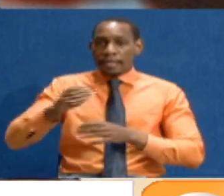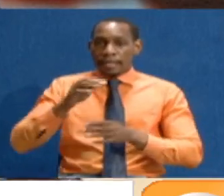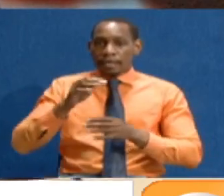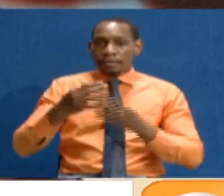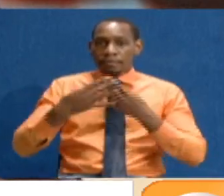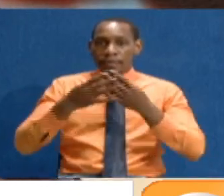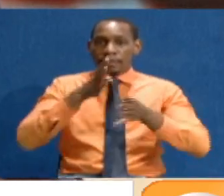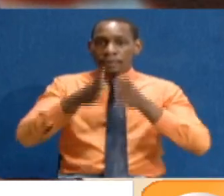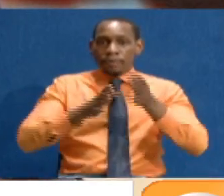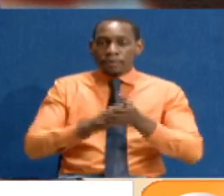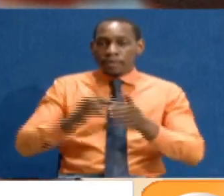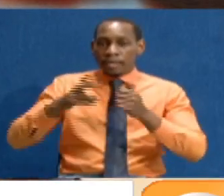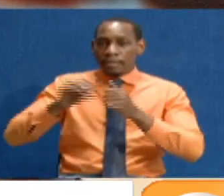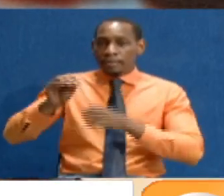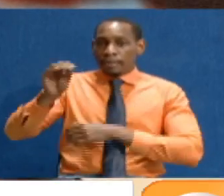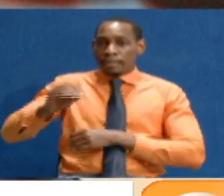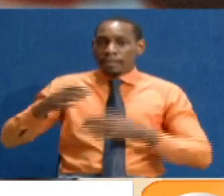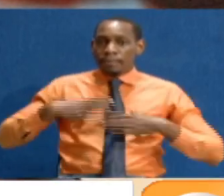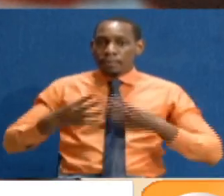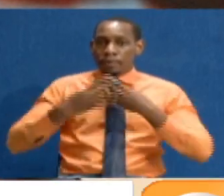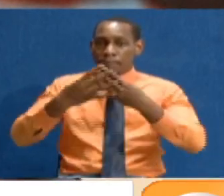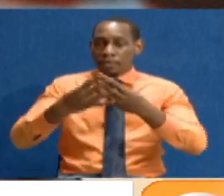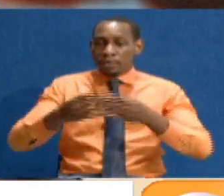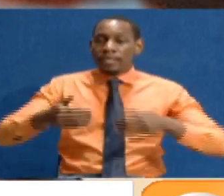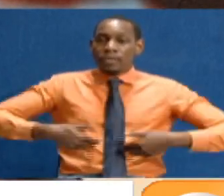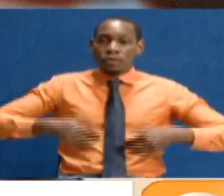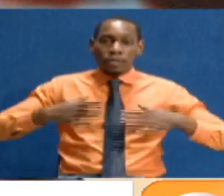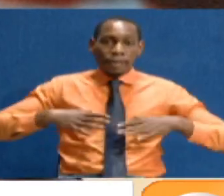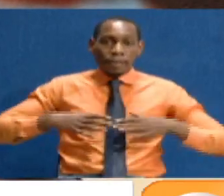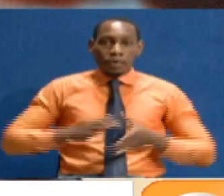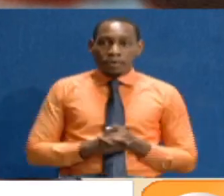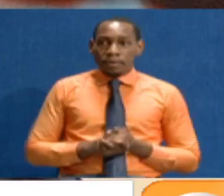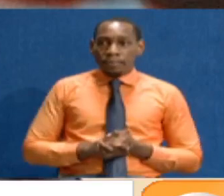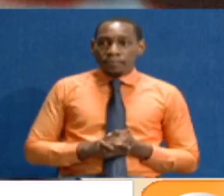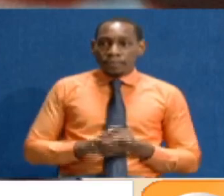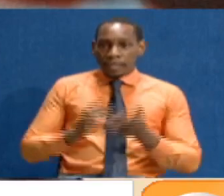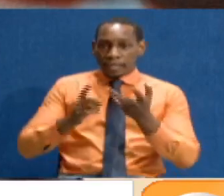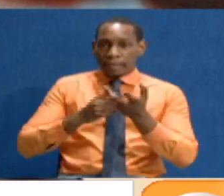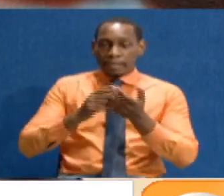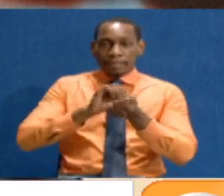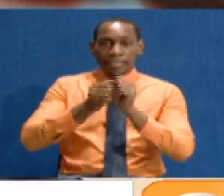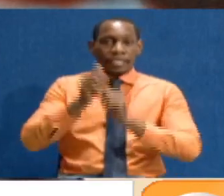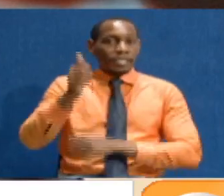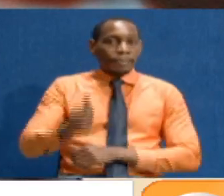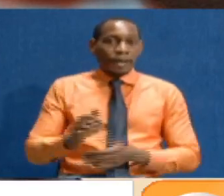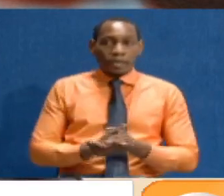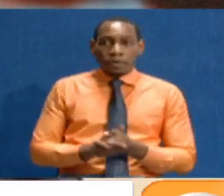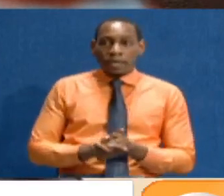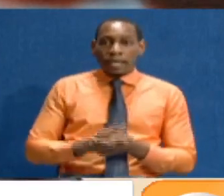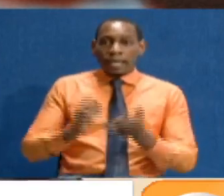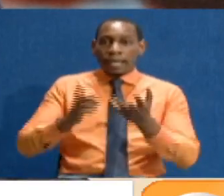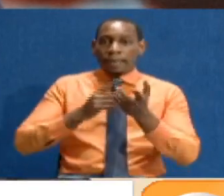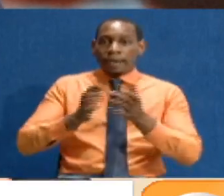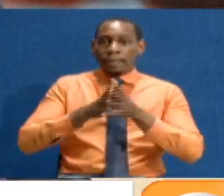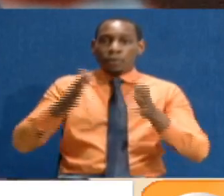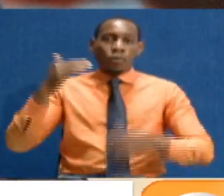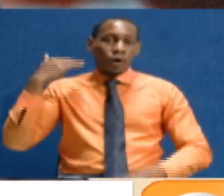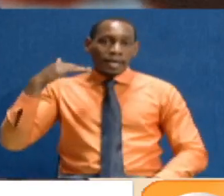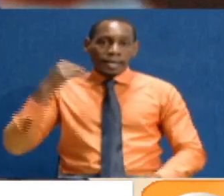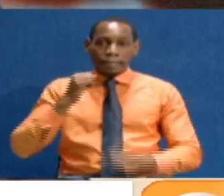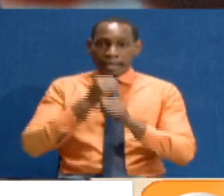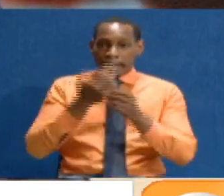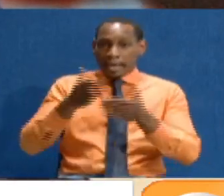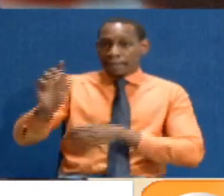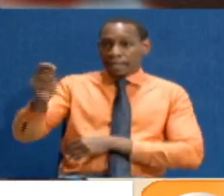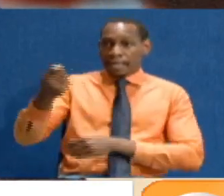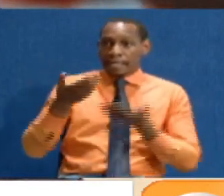because 75% of the guys were coming to prison were young people. The numbers haven't changed. The biggest number of crime being